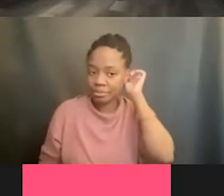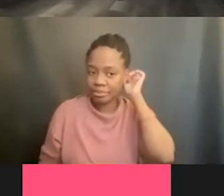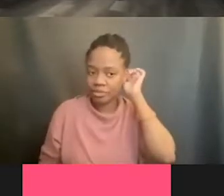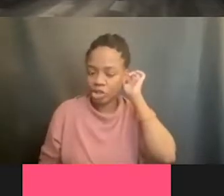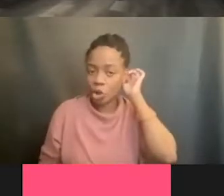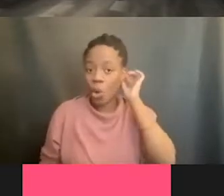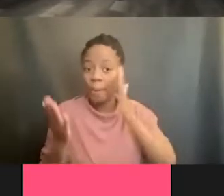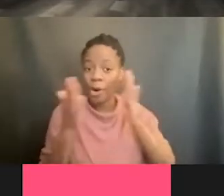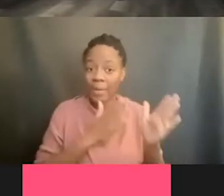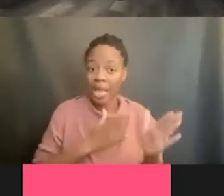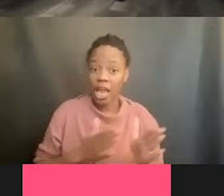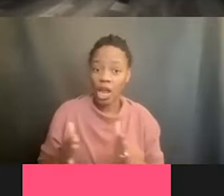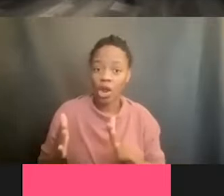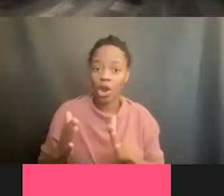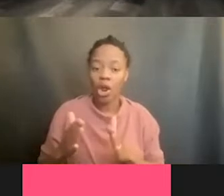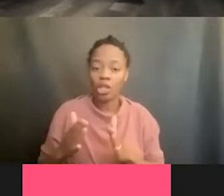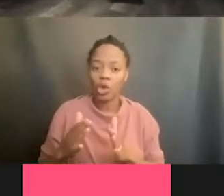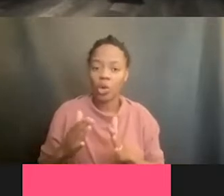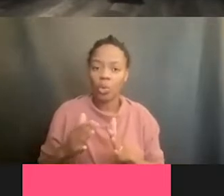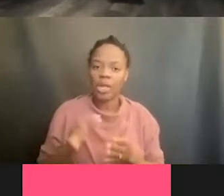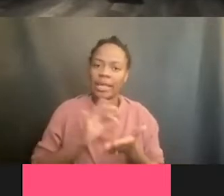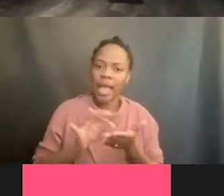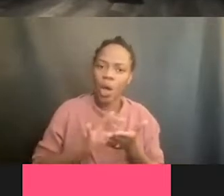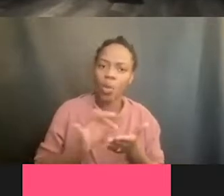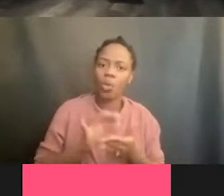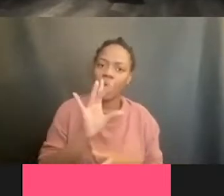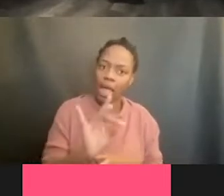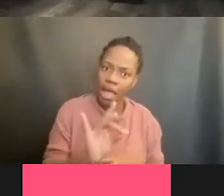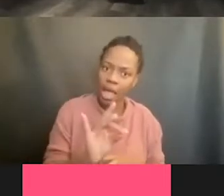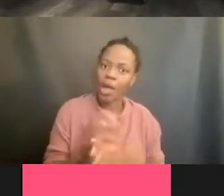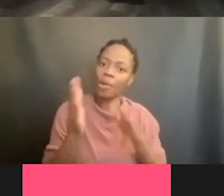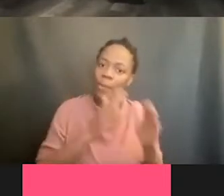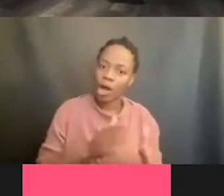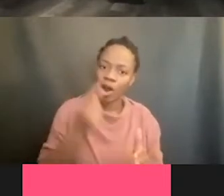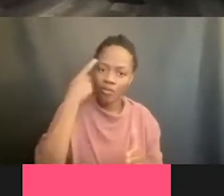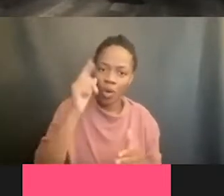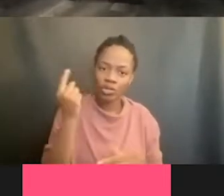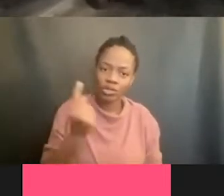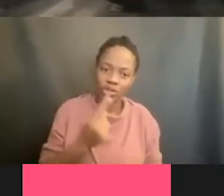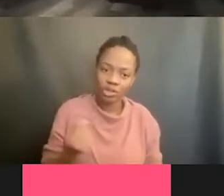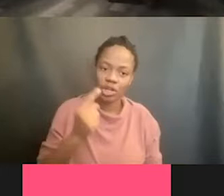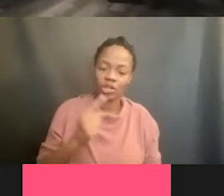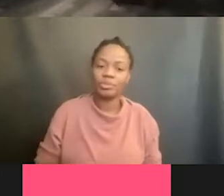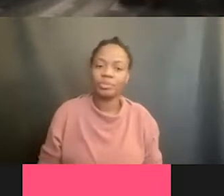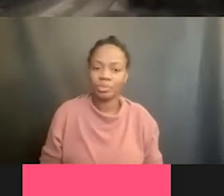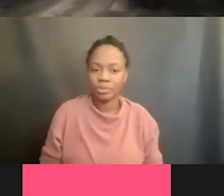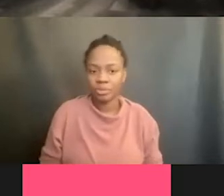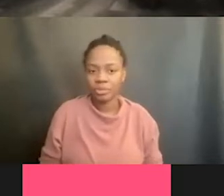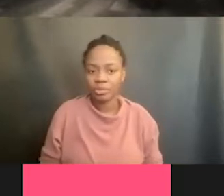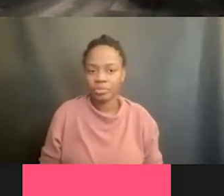8 and you turn 1 on left, come